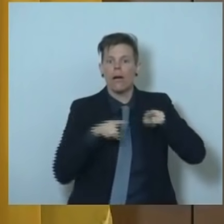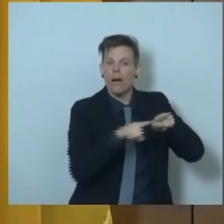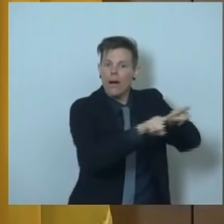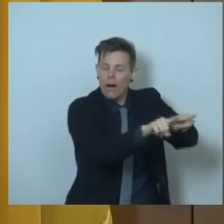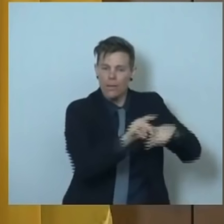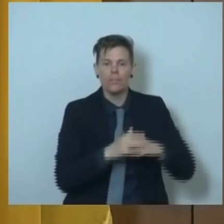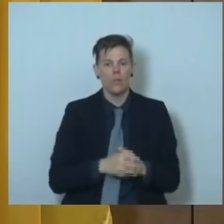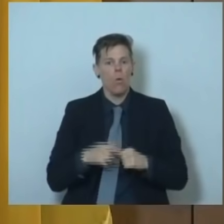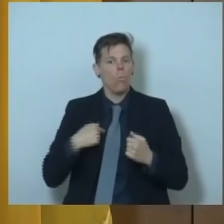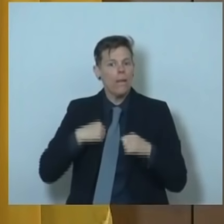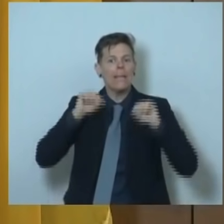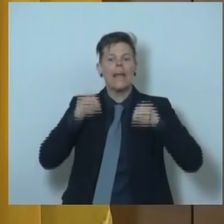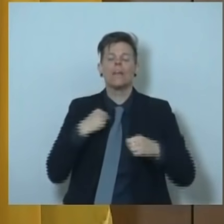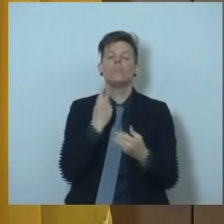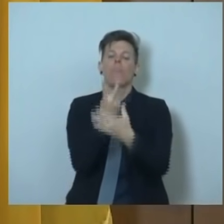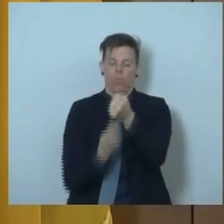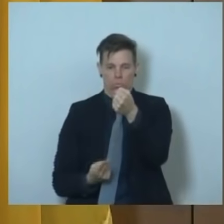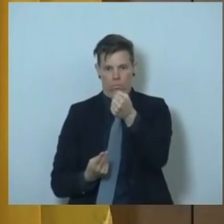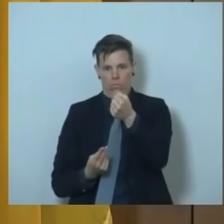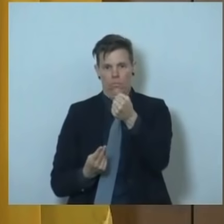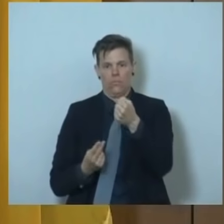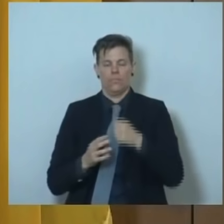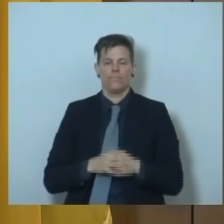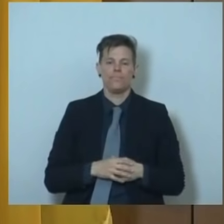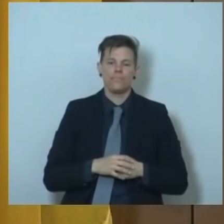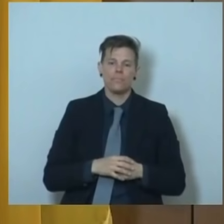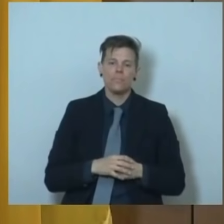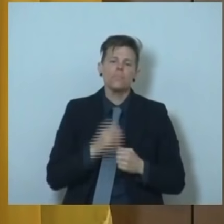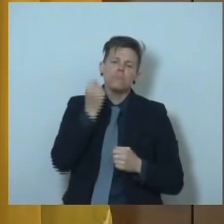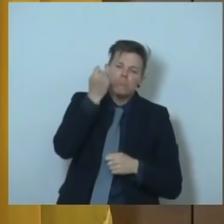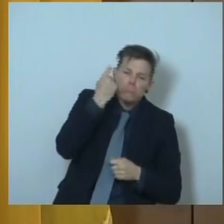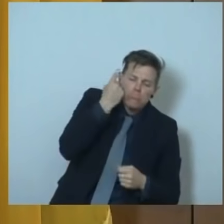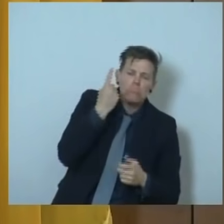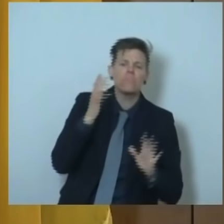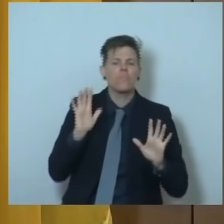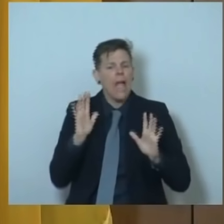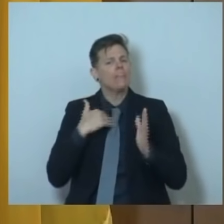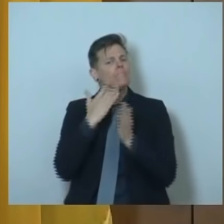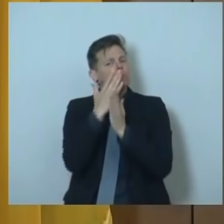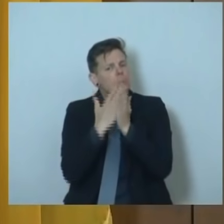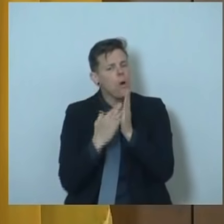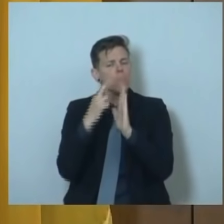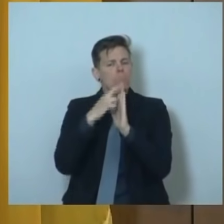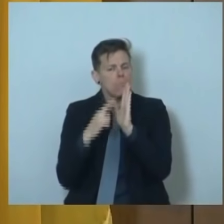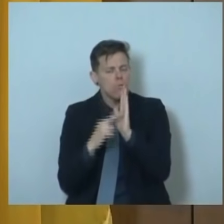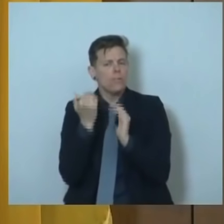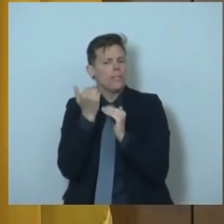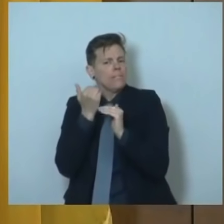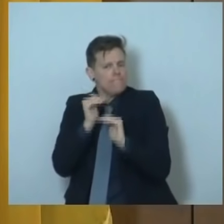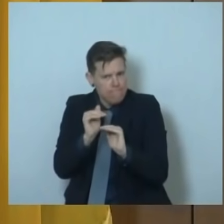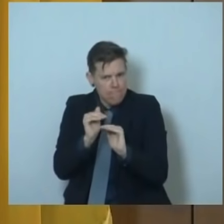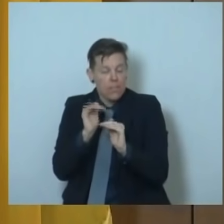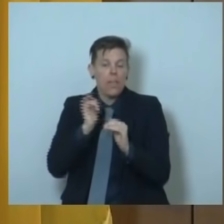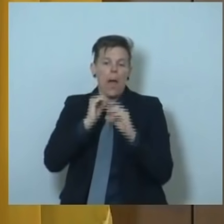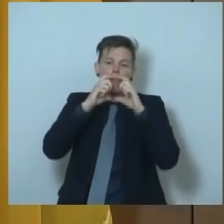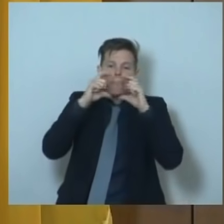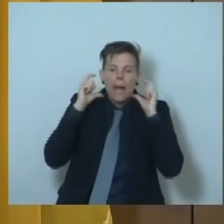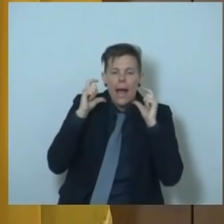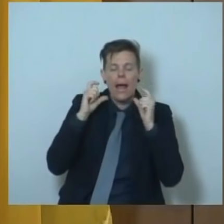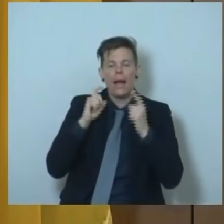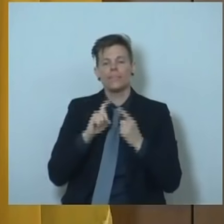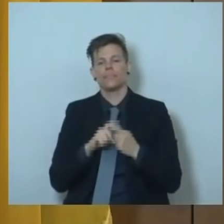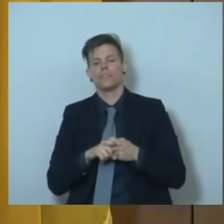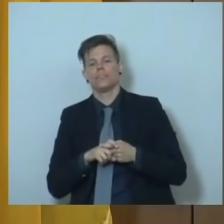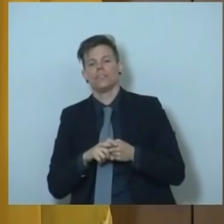do, with some confining requirements and restrictions. Face coverings where appropriate,